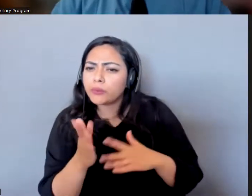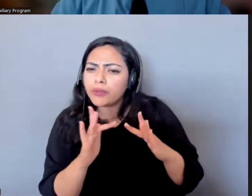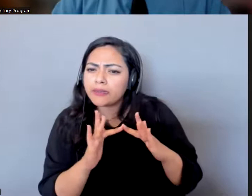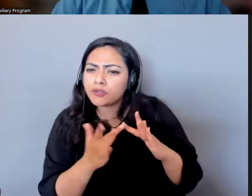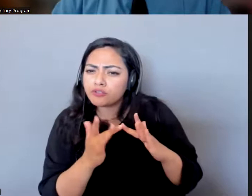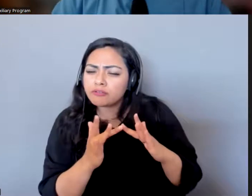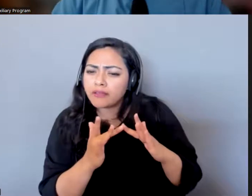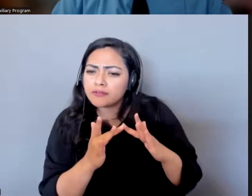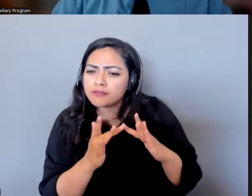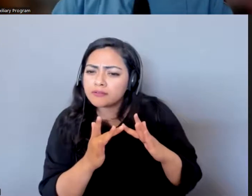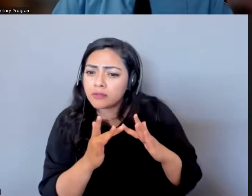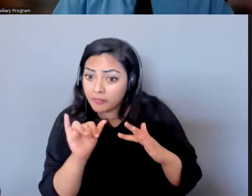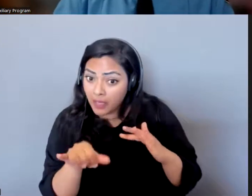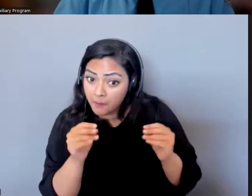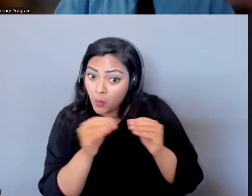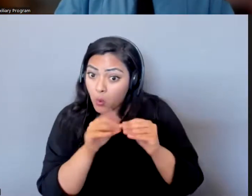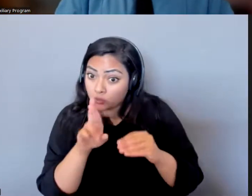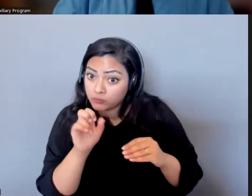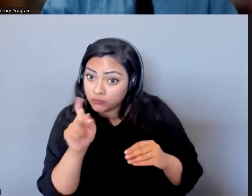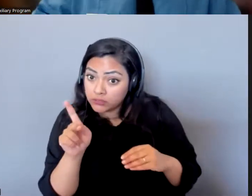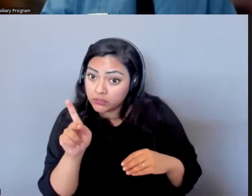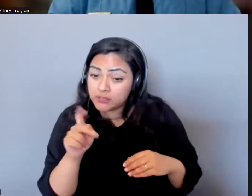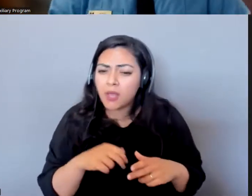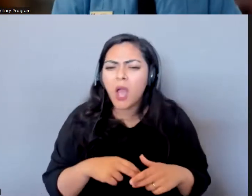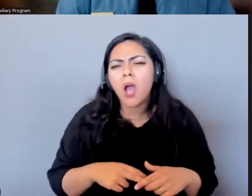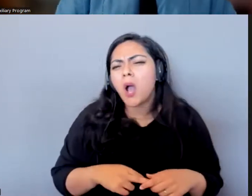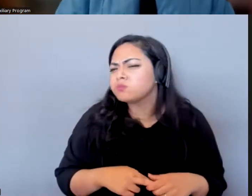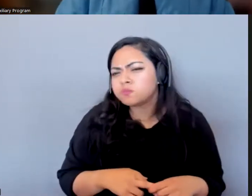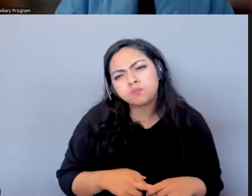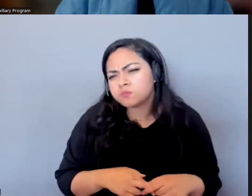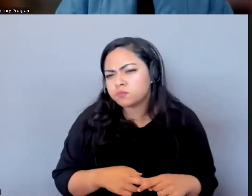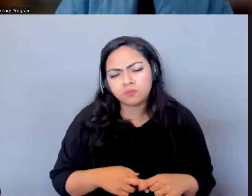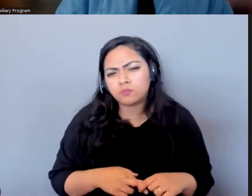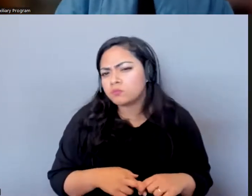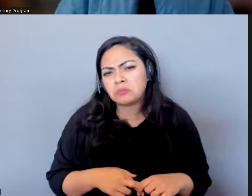computer systems? I would say no. I mean, it's no different than anything else.